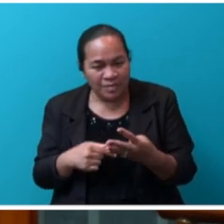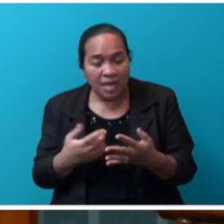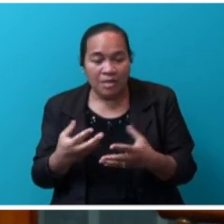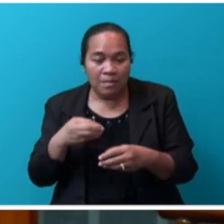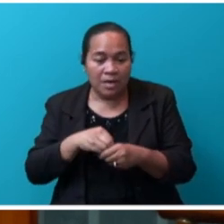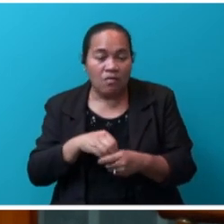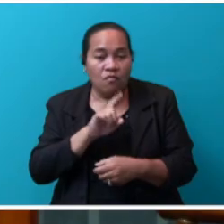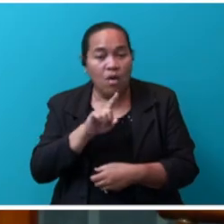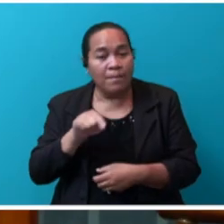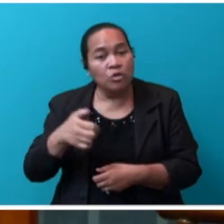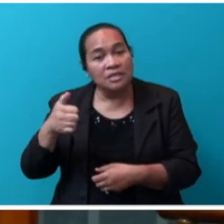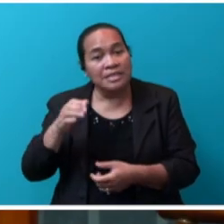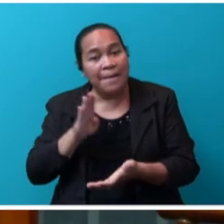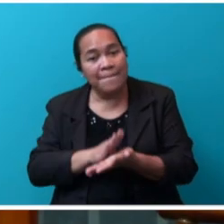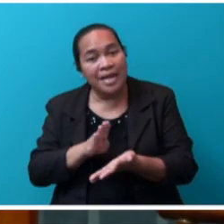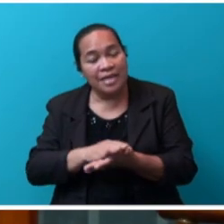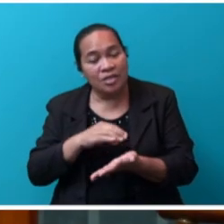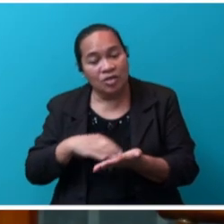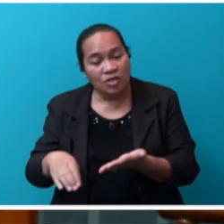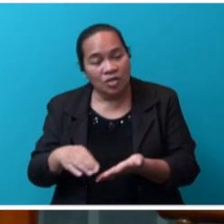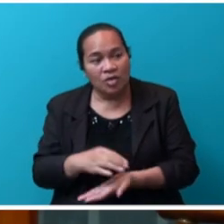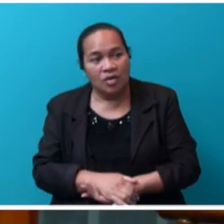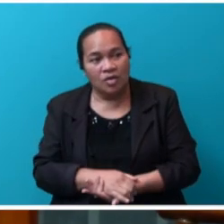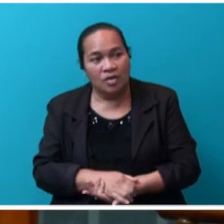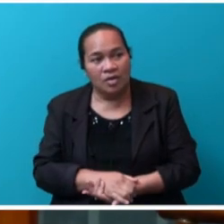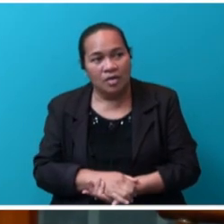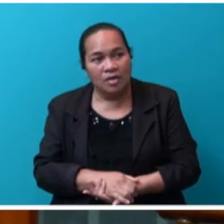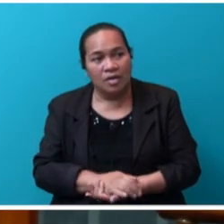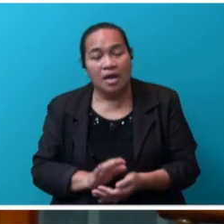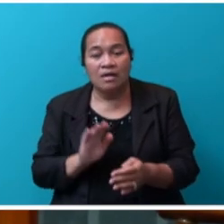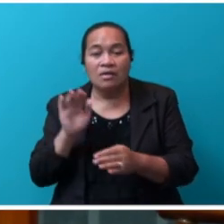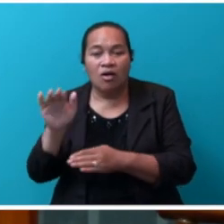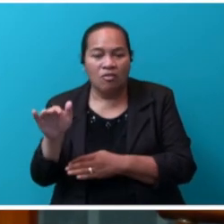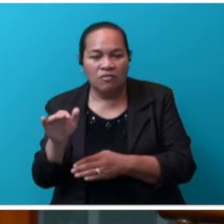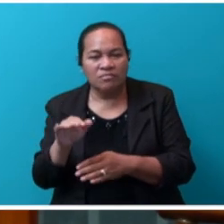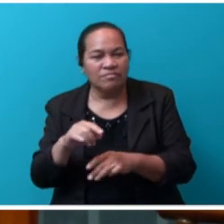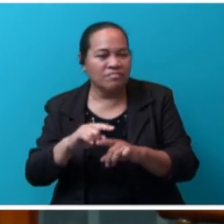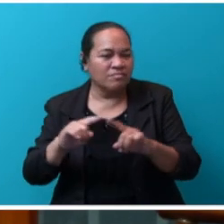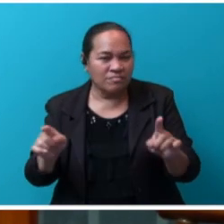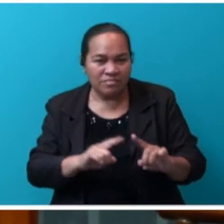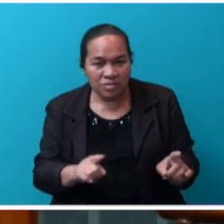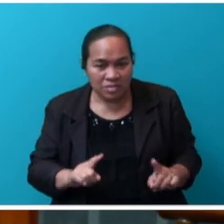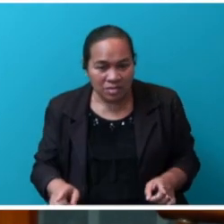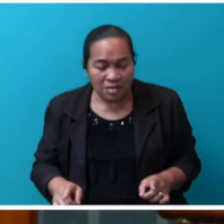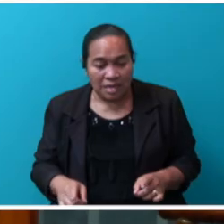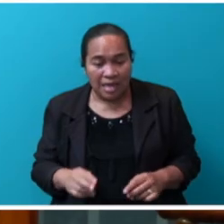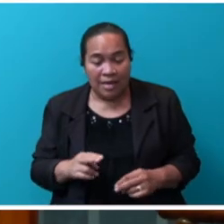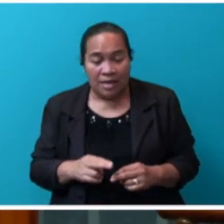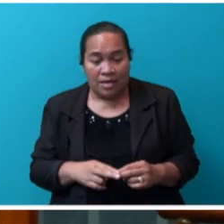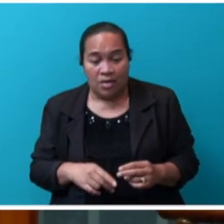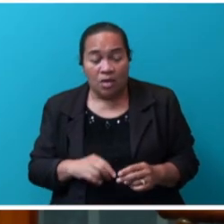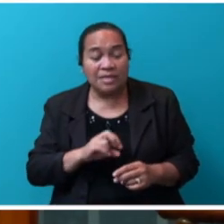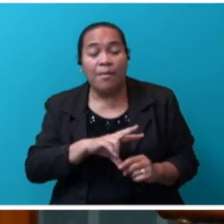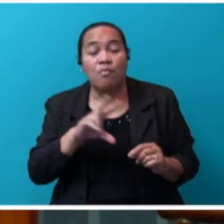1.6 billion package of major externally funded public infrastructure. These are investments in bridges,